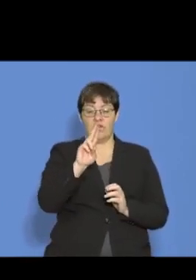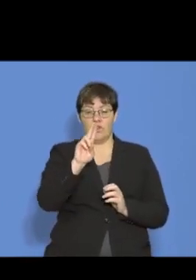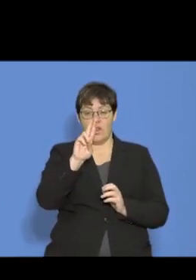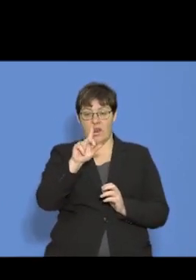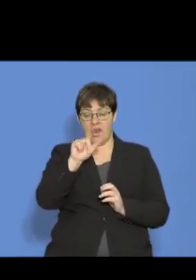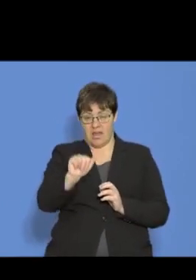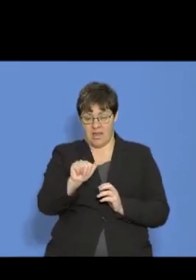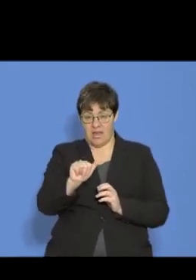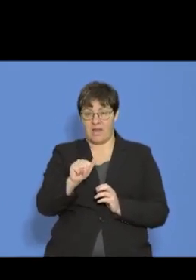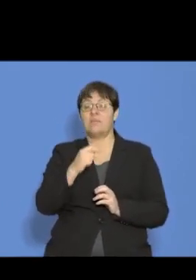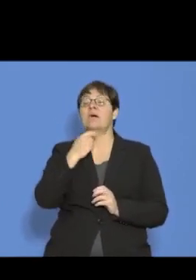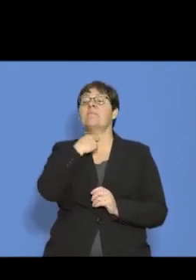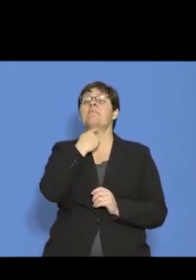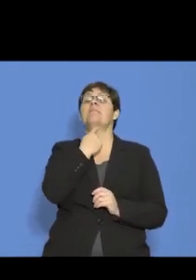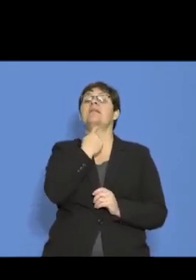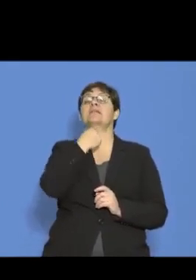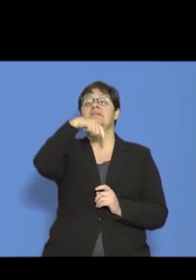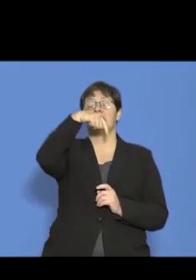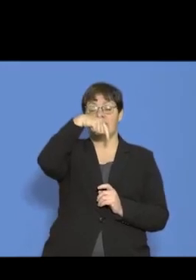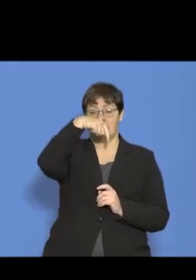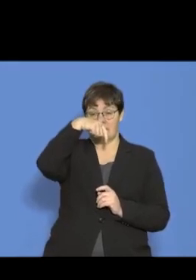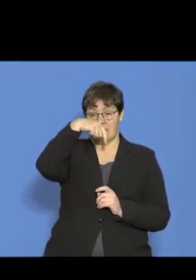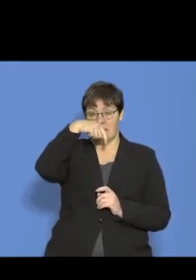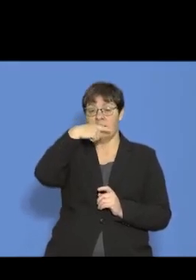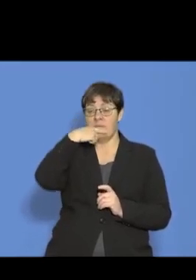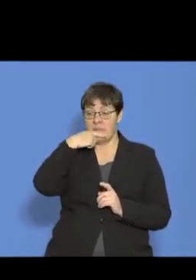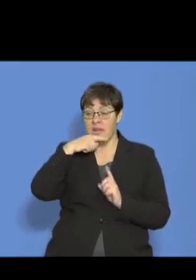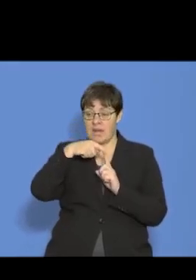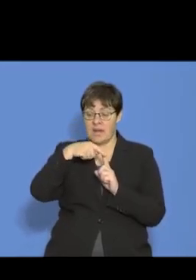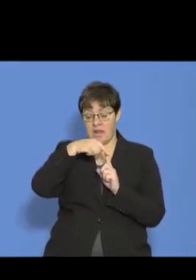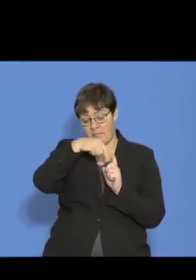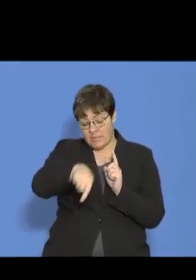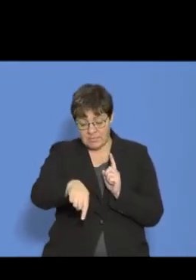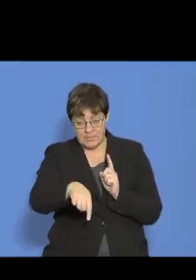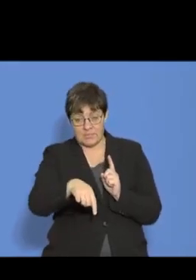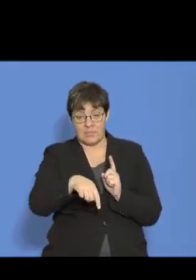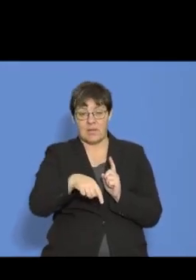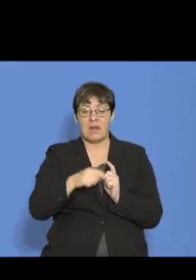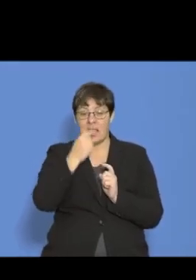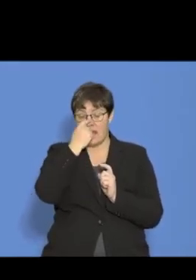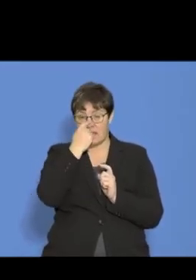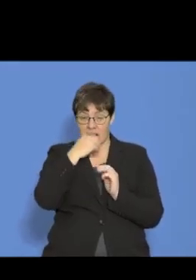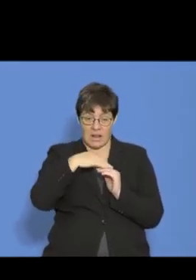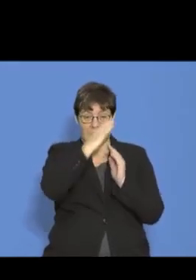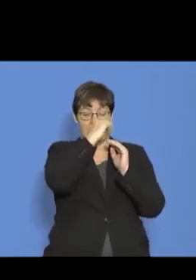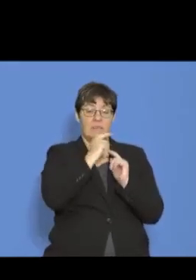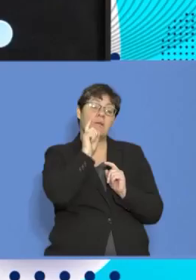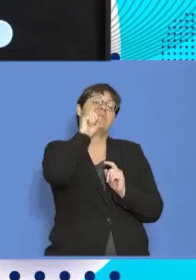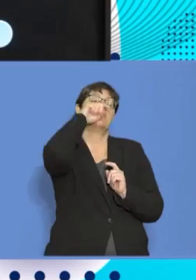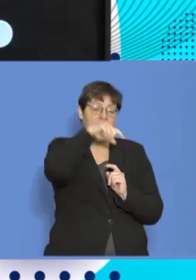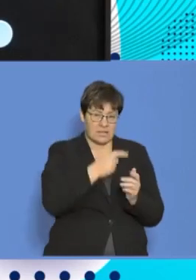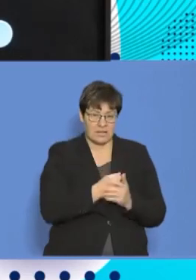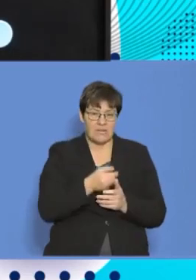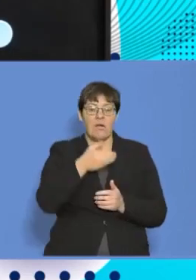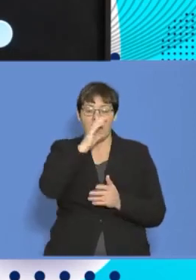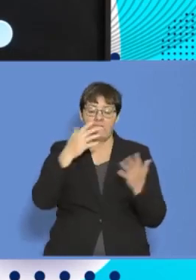hangs from the upper part of your palate, that prevents the bolus from entering the nasal cavity. So sometimes